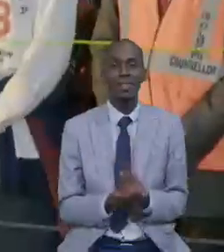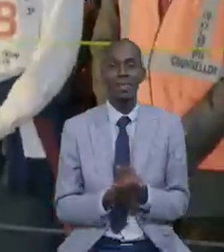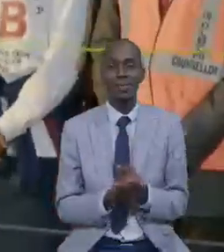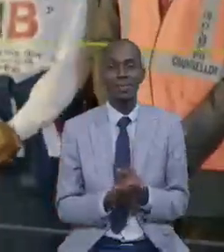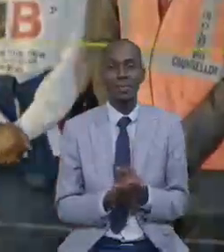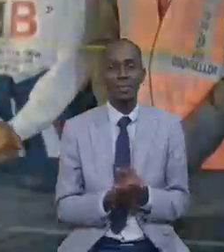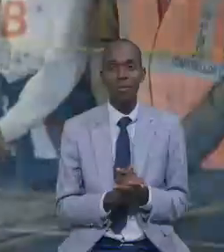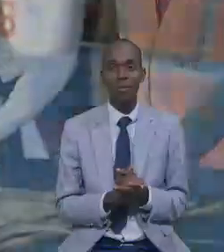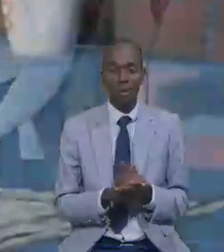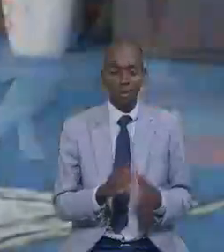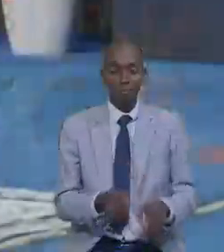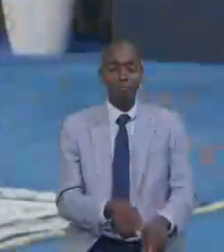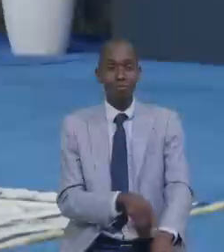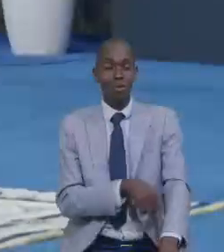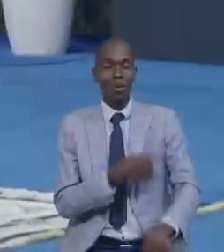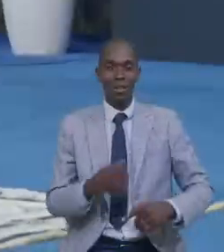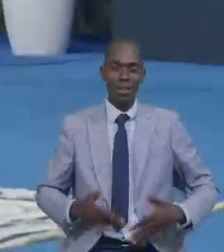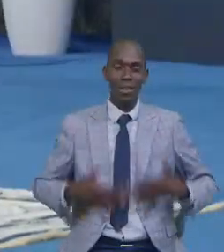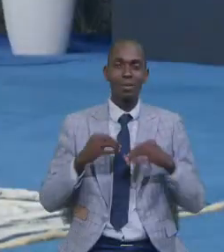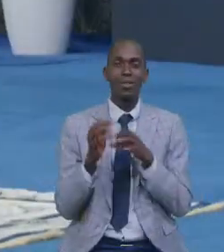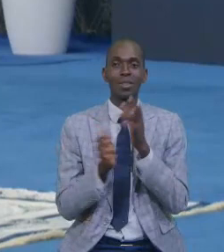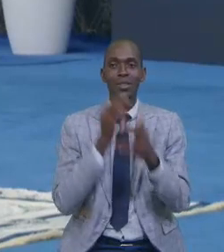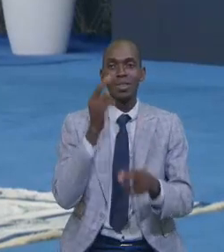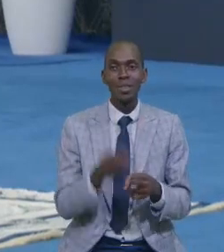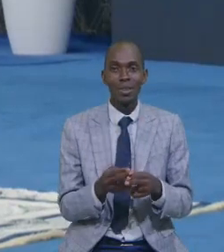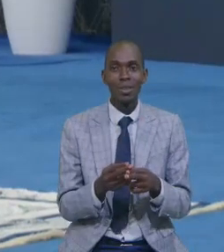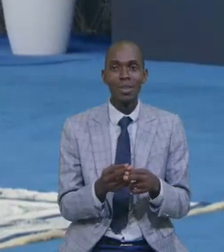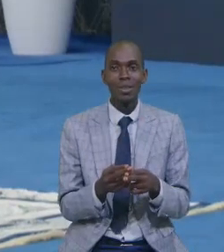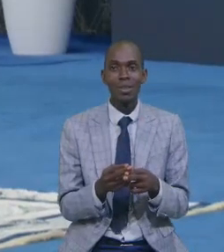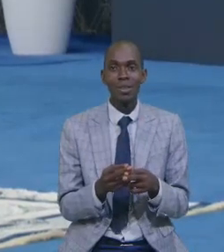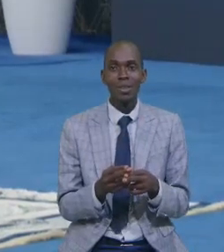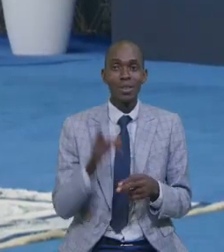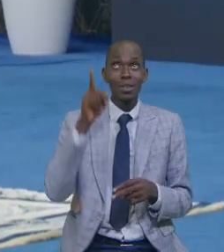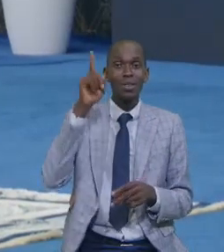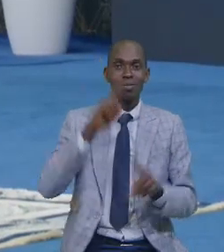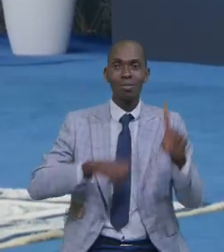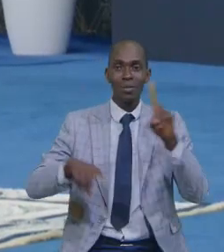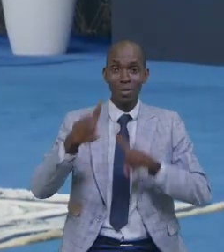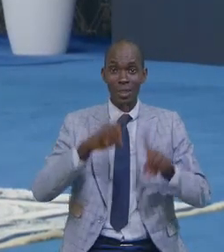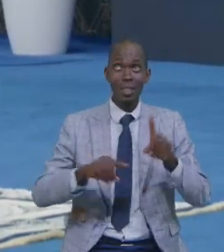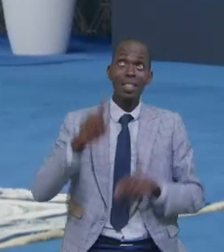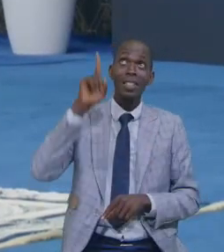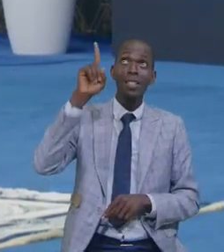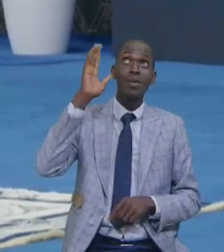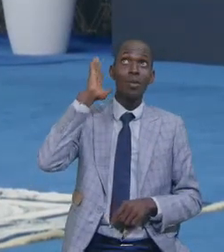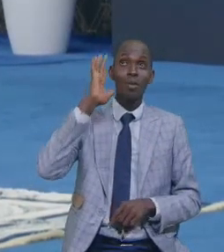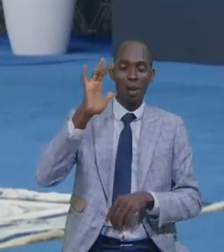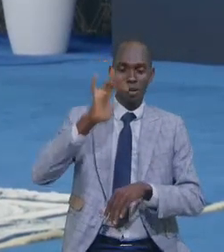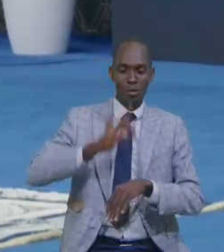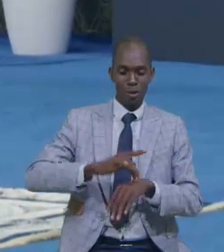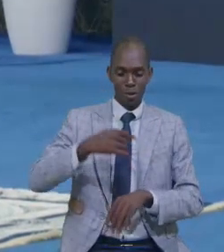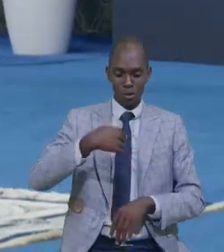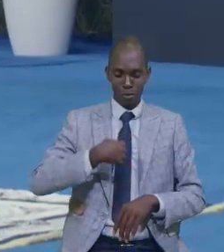Prolonged life. He will touch me today. Me. He will touch